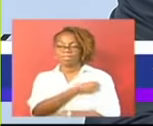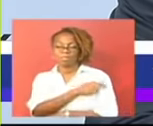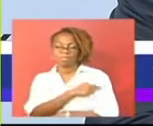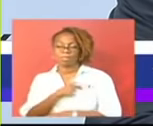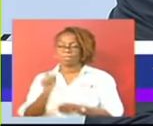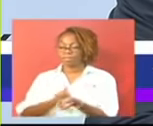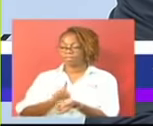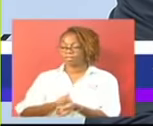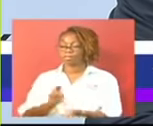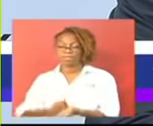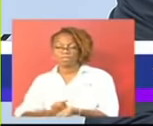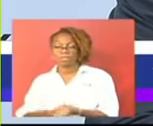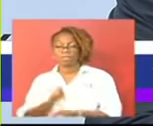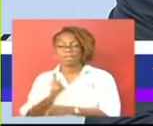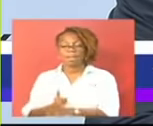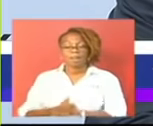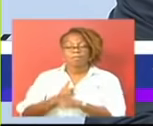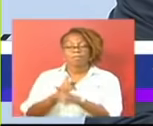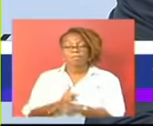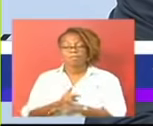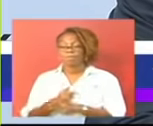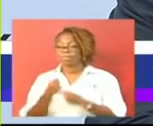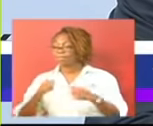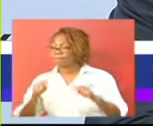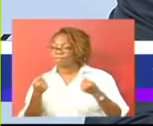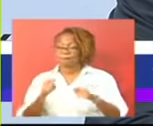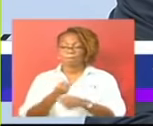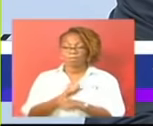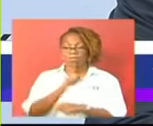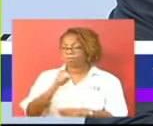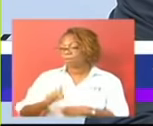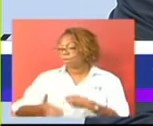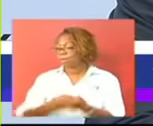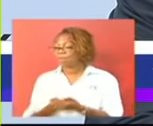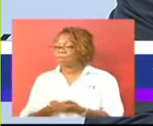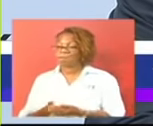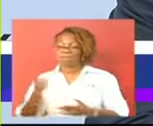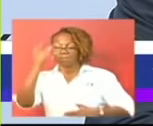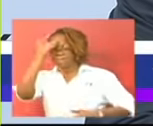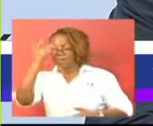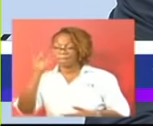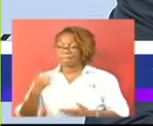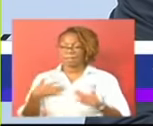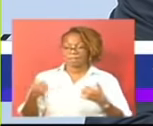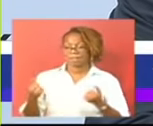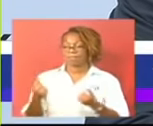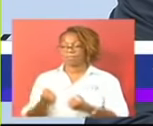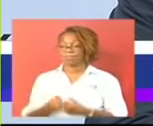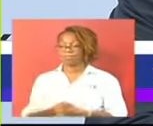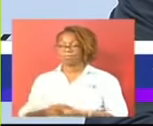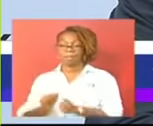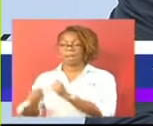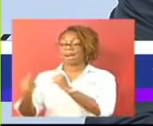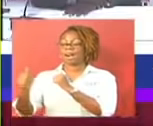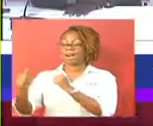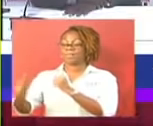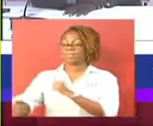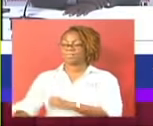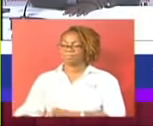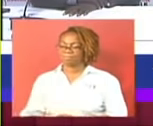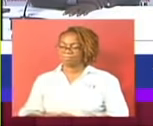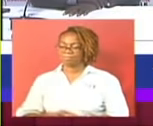to ensure that we can provide the best possible care for everyone who enters the clinical system. So I hope that does clarify. Thank you